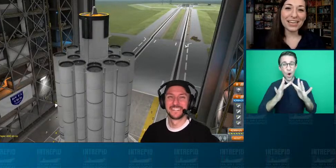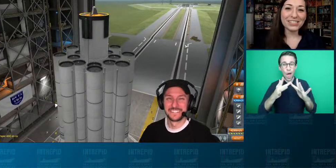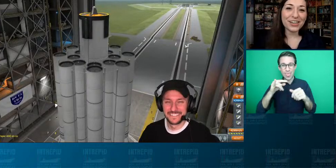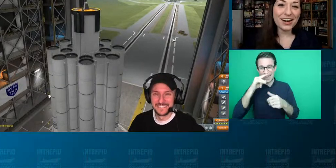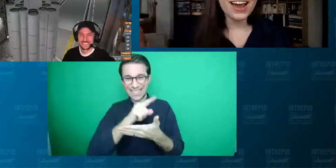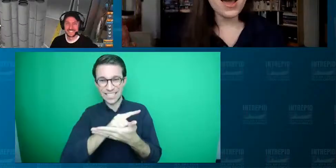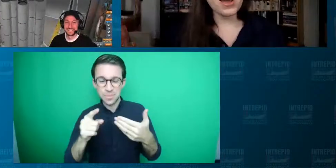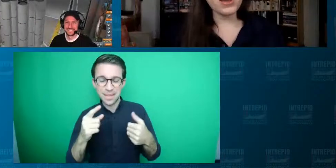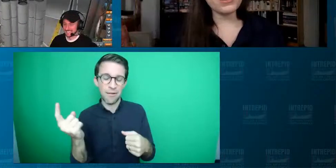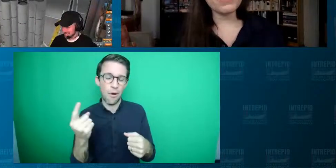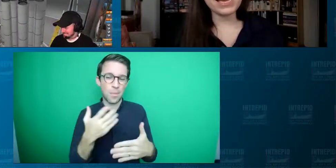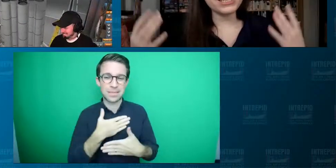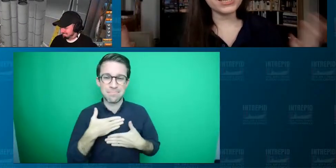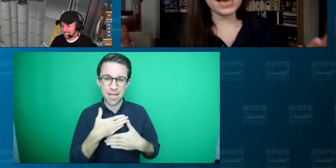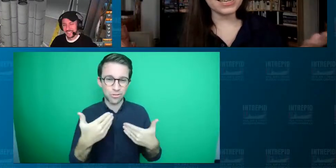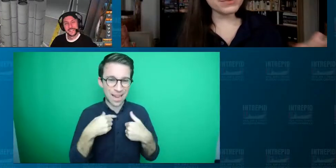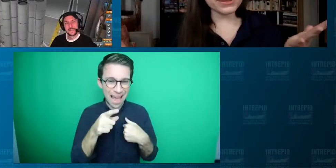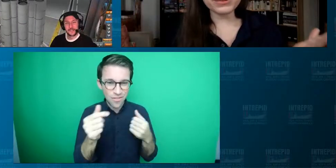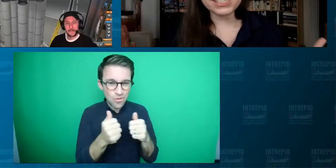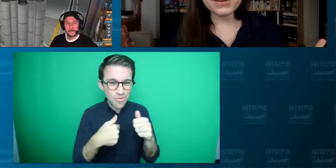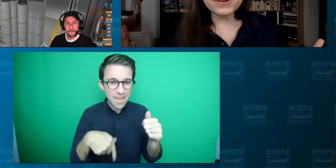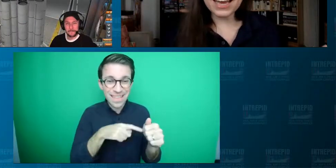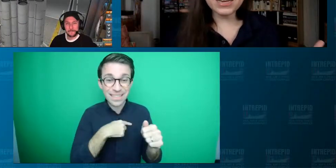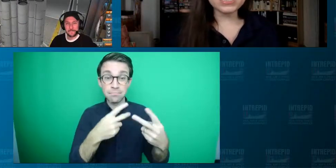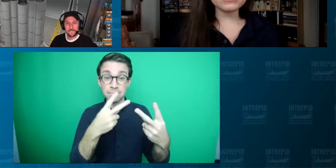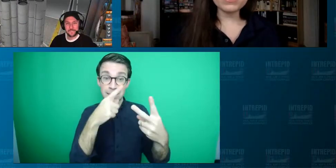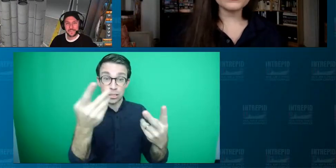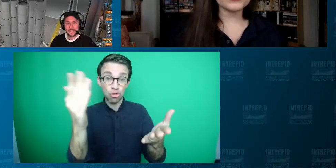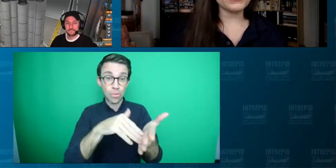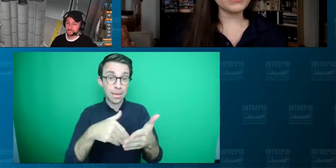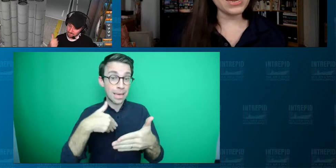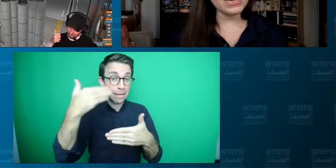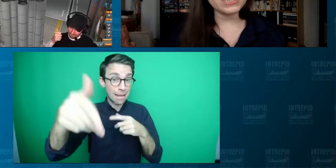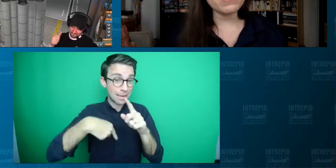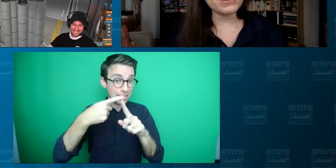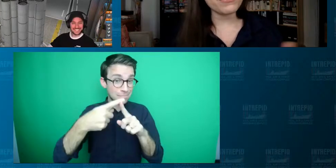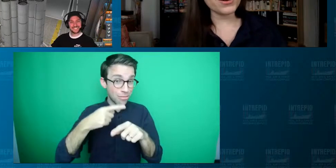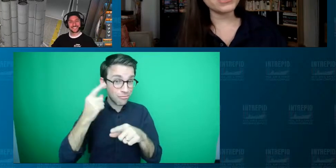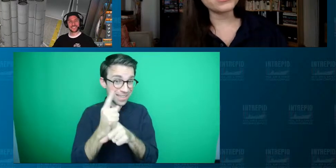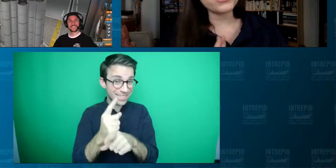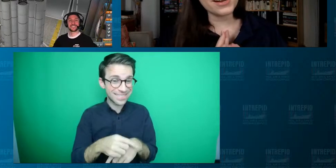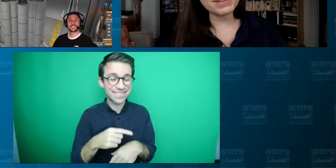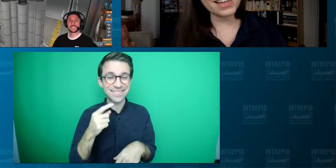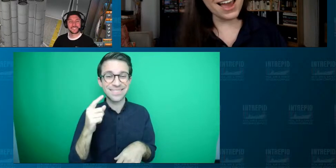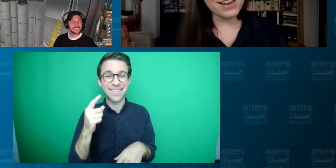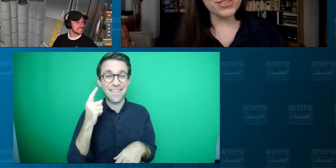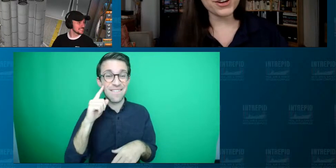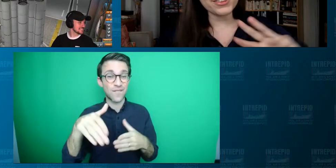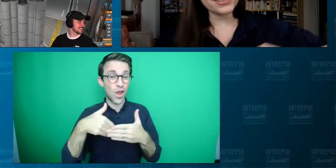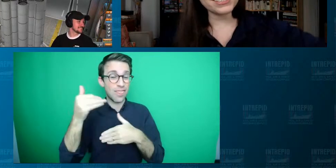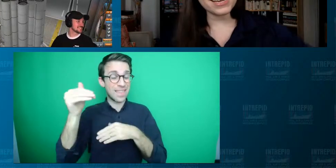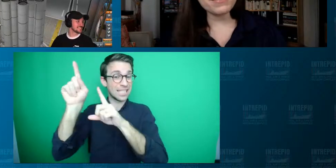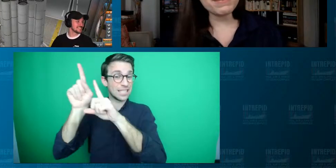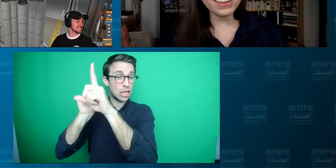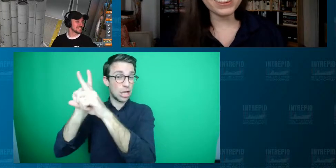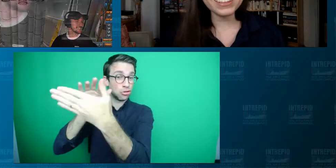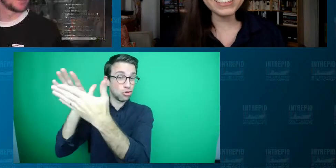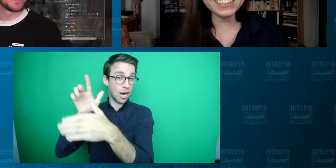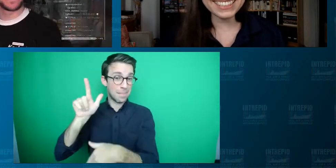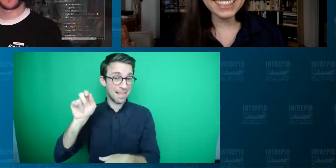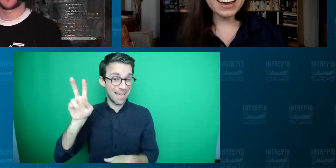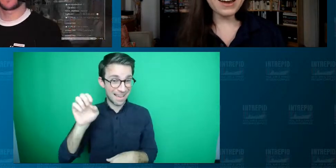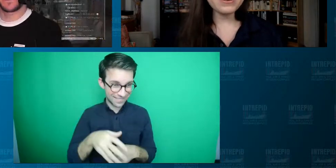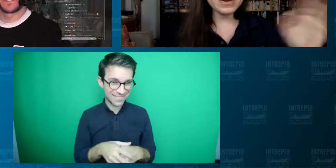Always a pleasure. And I guess we'll see you again next month soon, right? Coming up for our next Astronomy Live. Sounds Thursday.